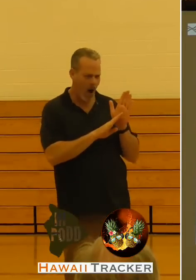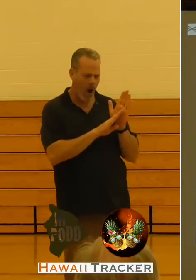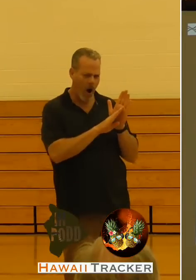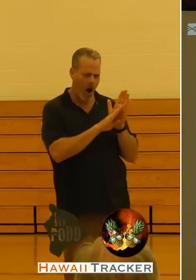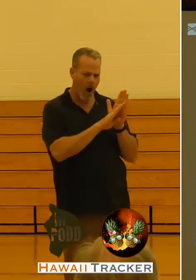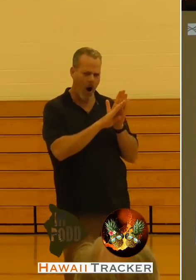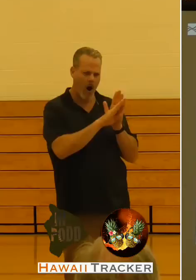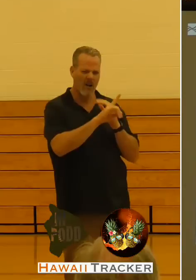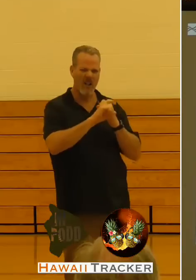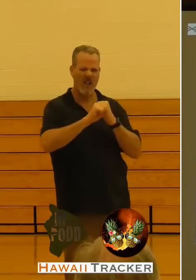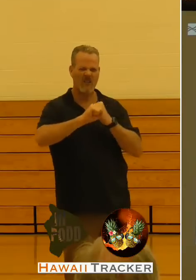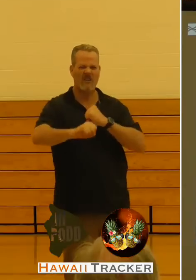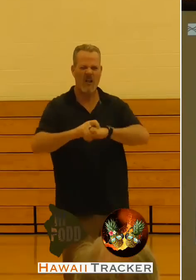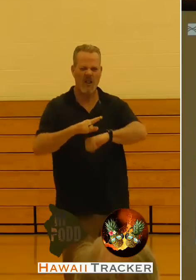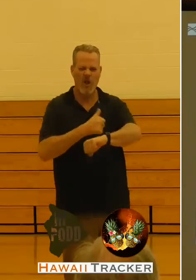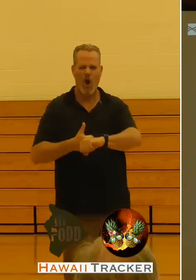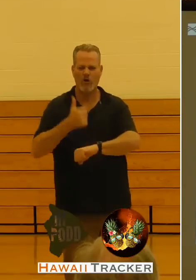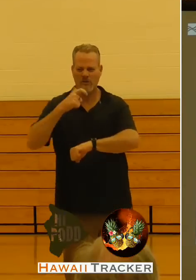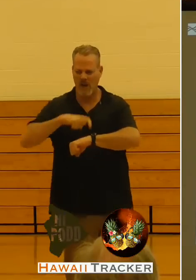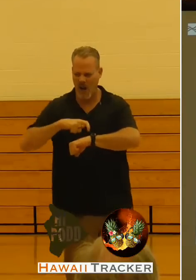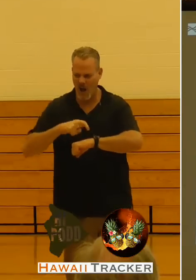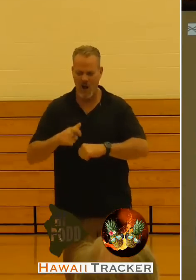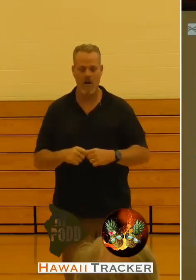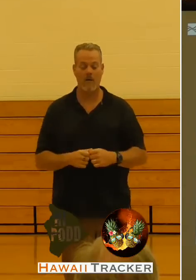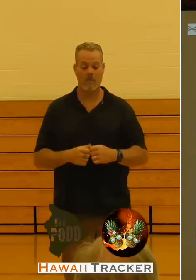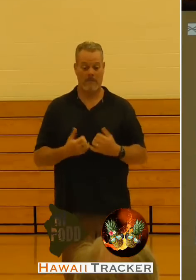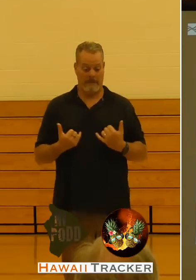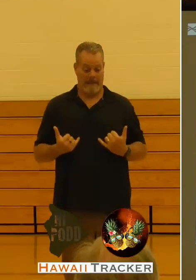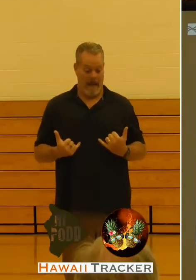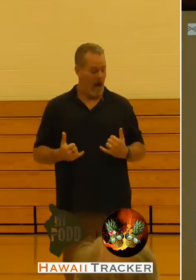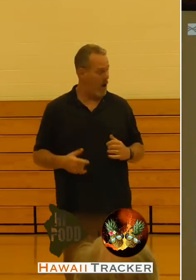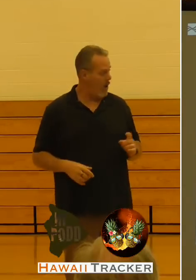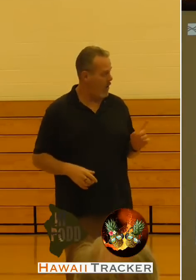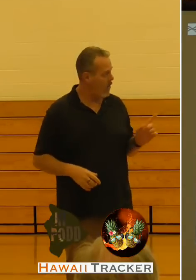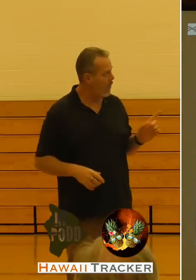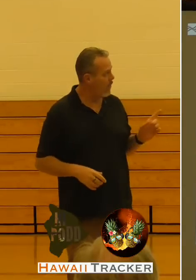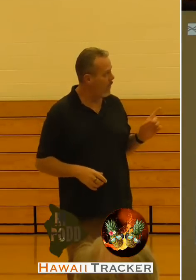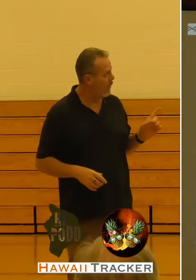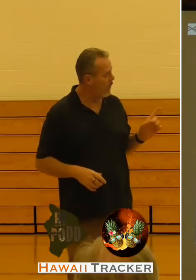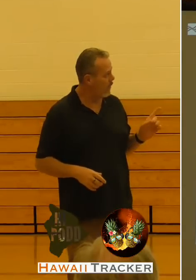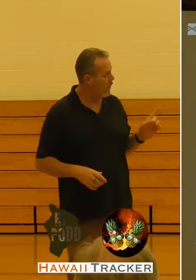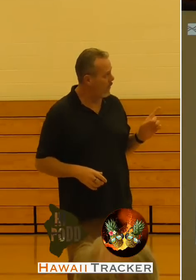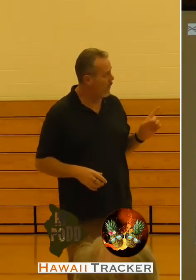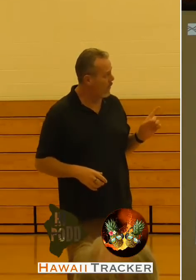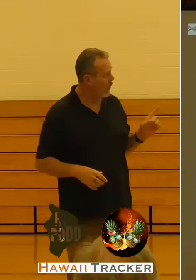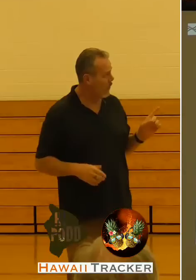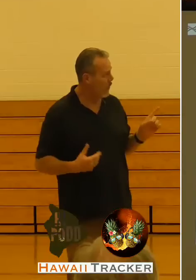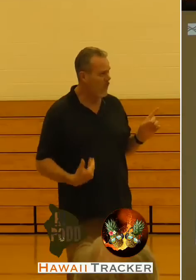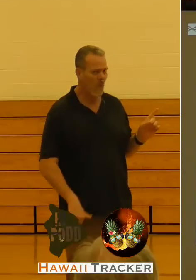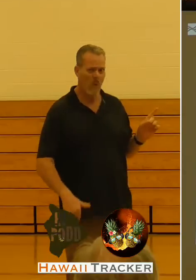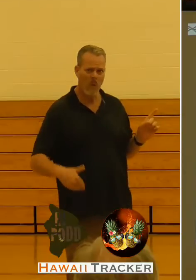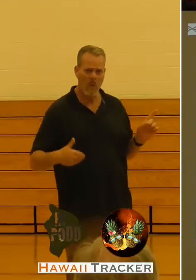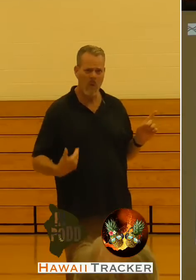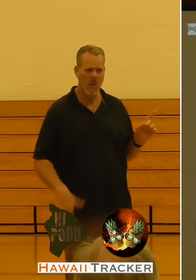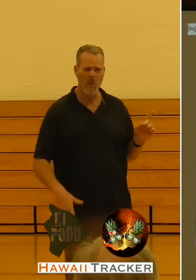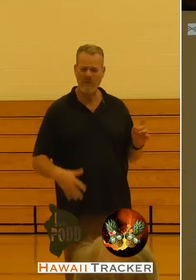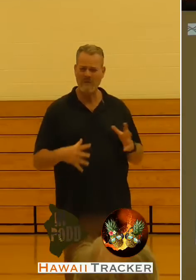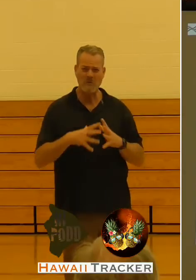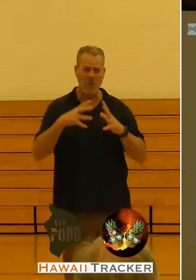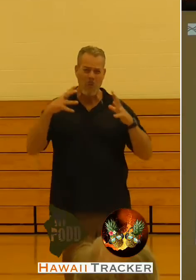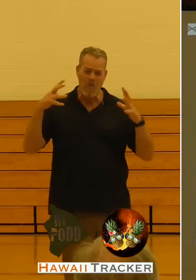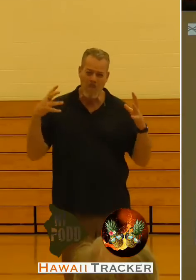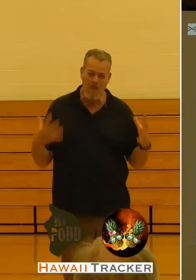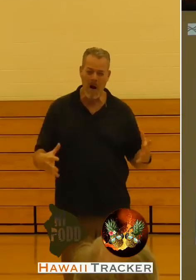more extended period of time. And now we're over here, and you look at these in that context, and you say, holy